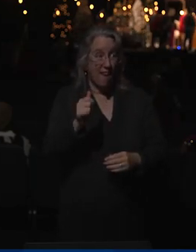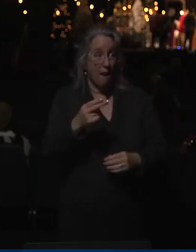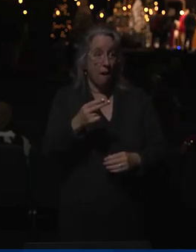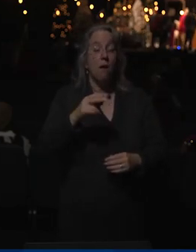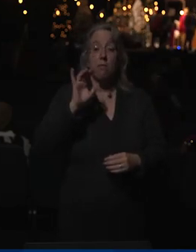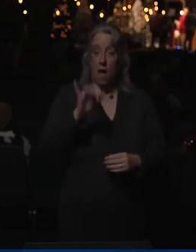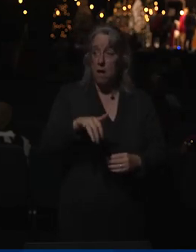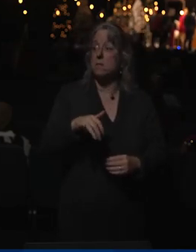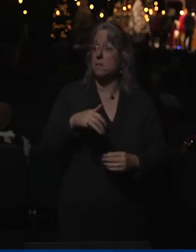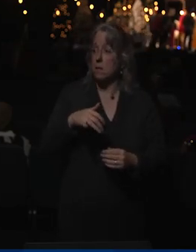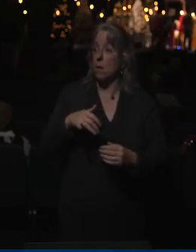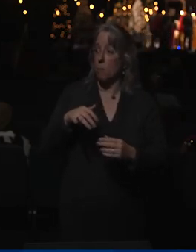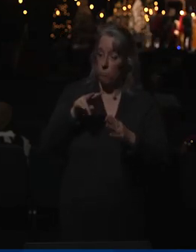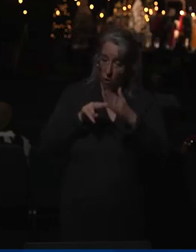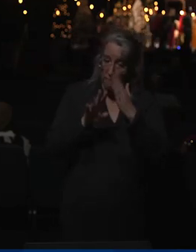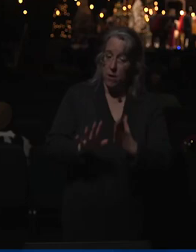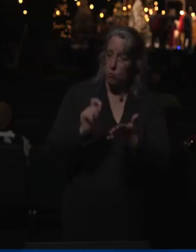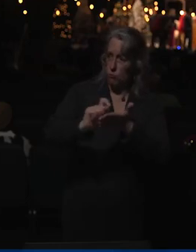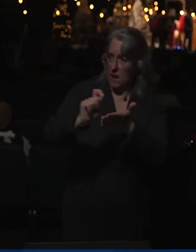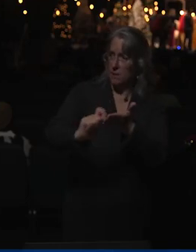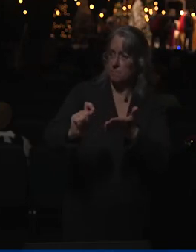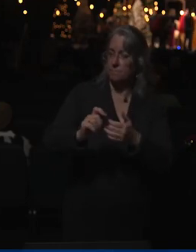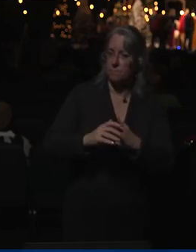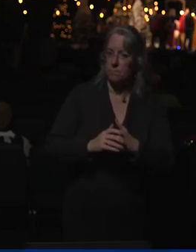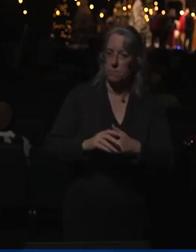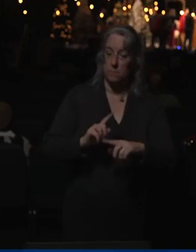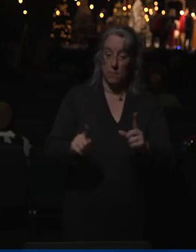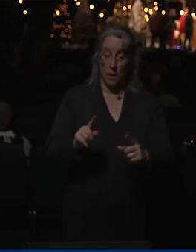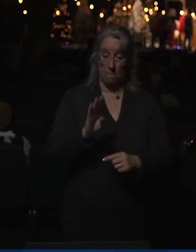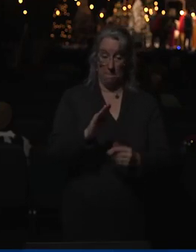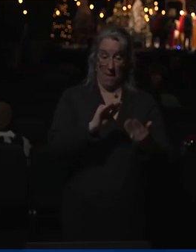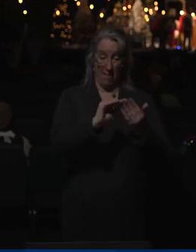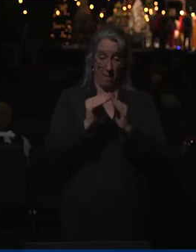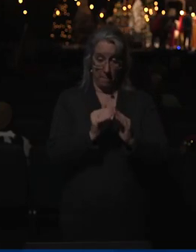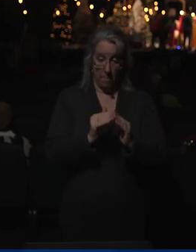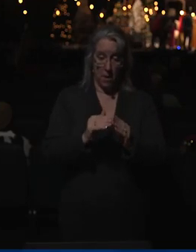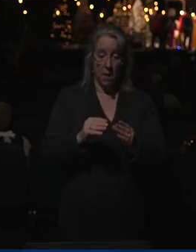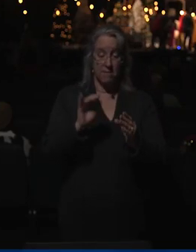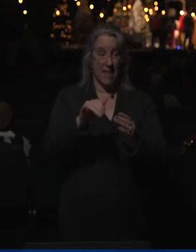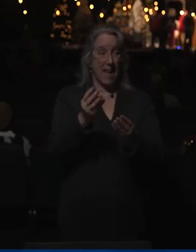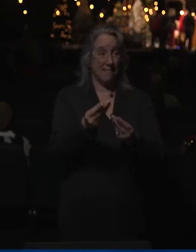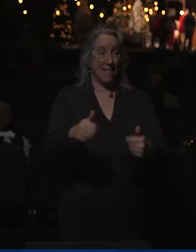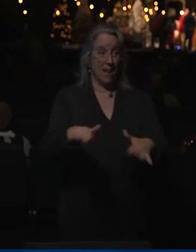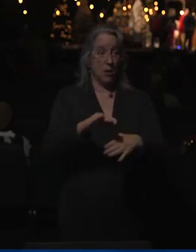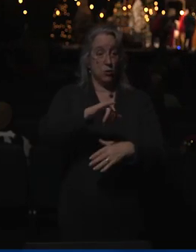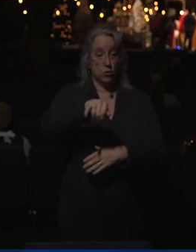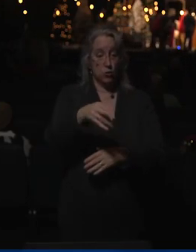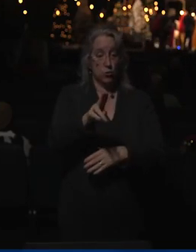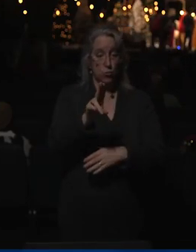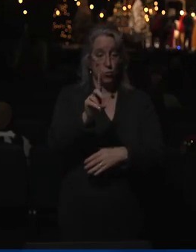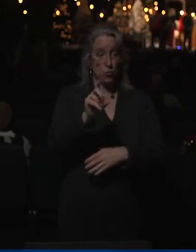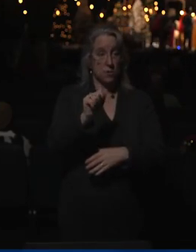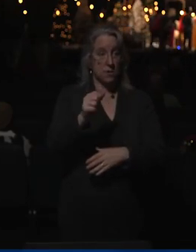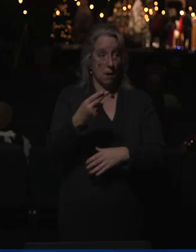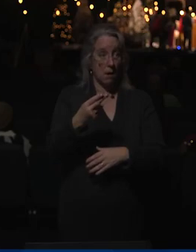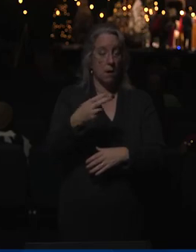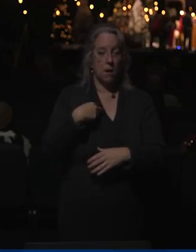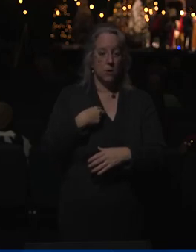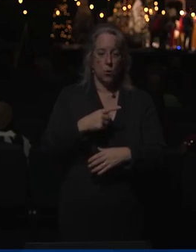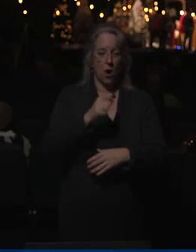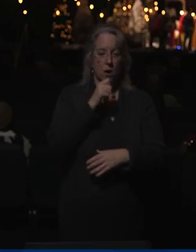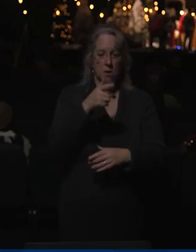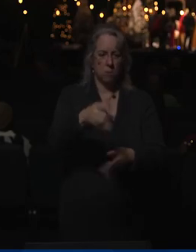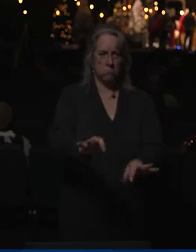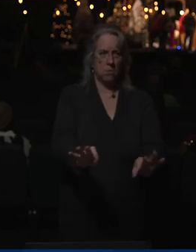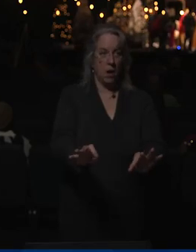written. But you, Bethlehem, in the land of Judah, are by no means least among the rulers of Judah, for